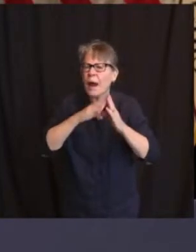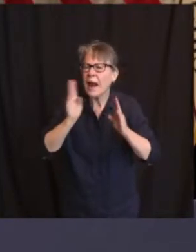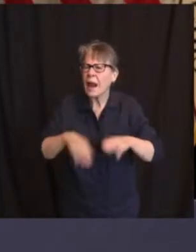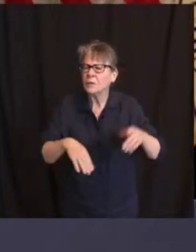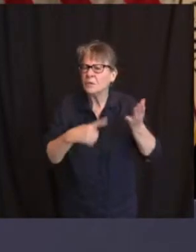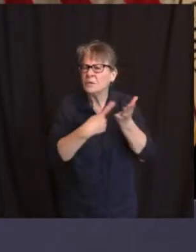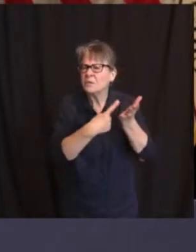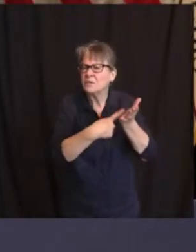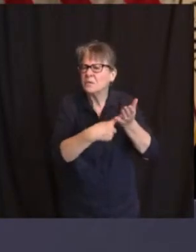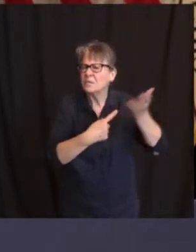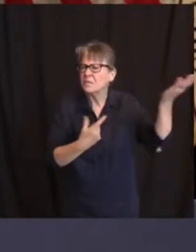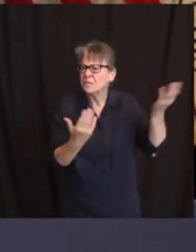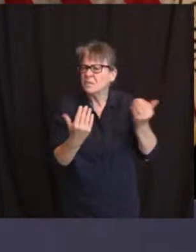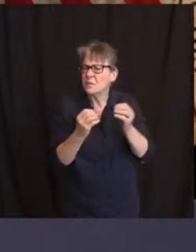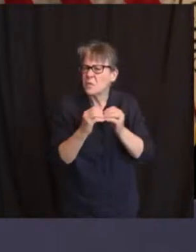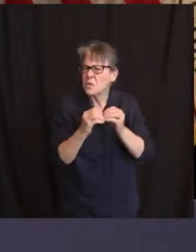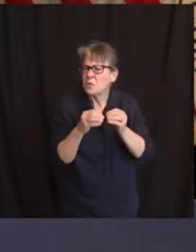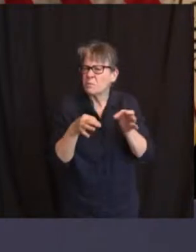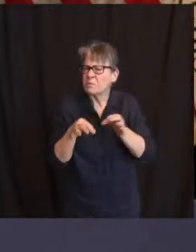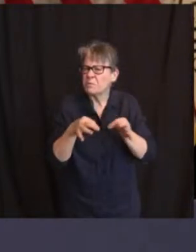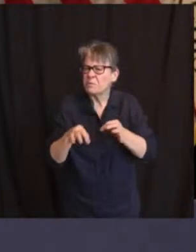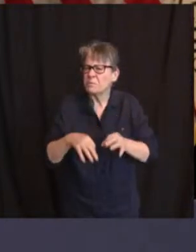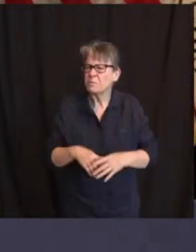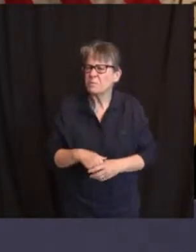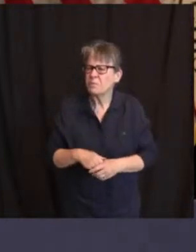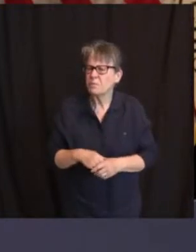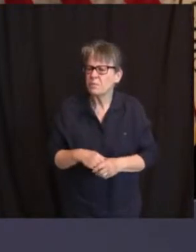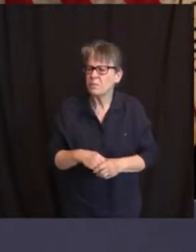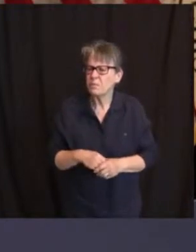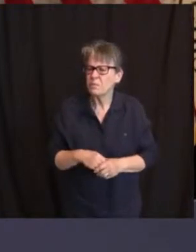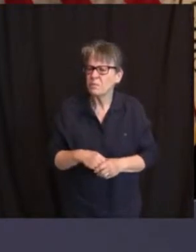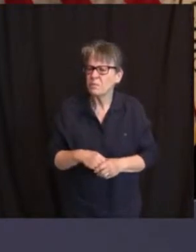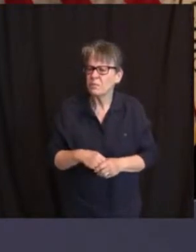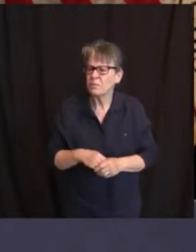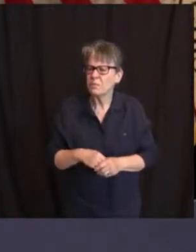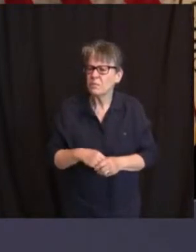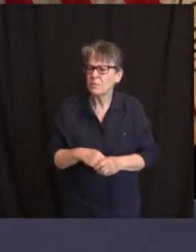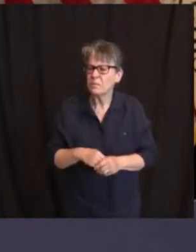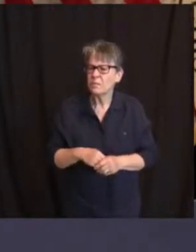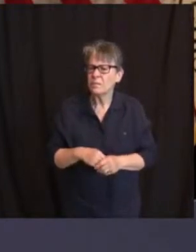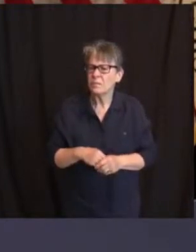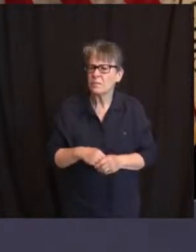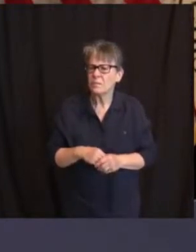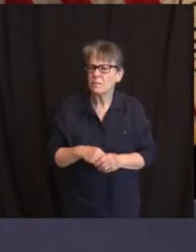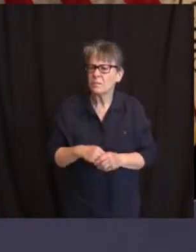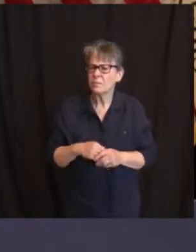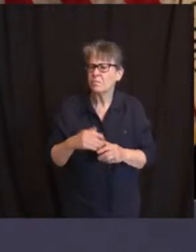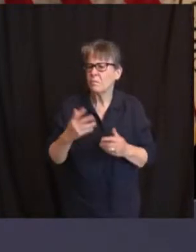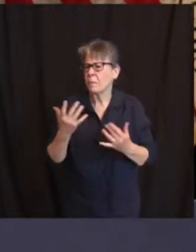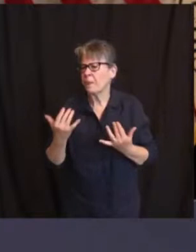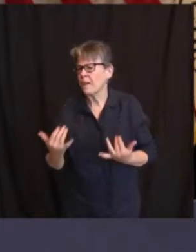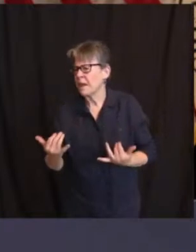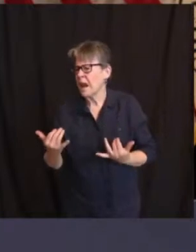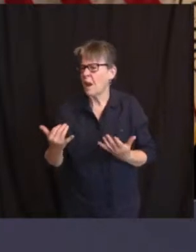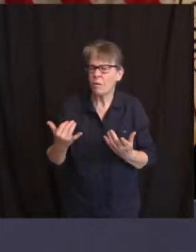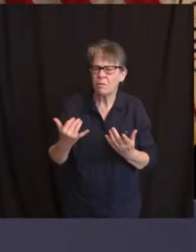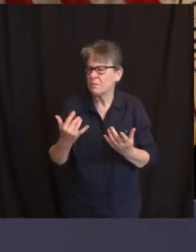second question is simply no, unrelated. It's something that we had been we've got a series of steps that are